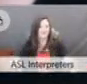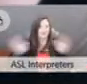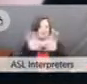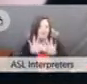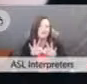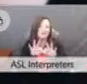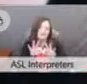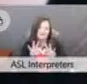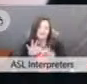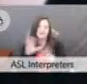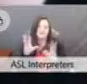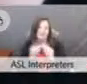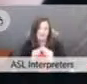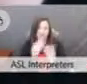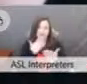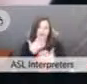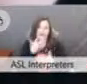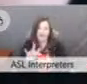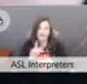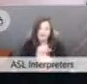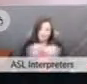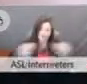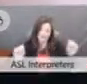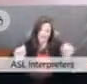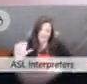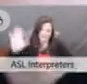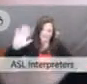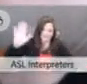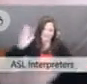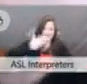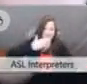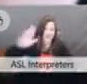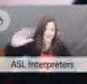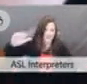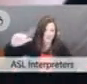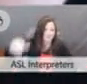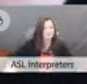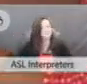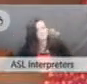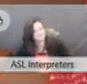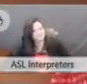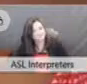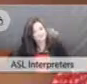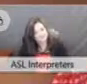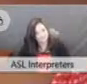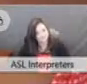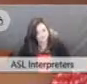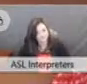hall. Good luck, everybody, and stay safe. Thank you, everyone. Thank you.